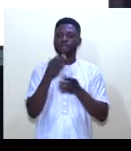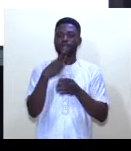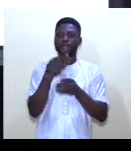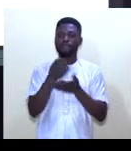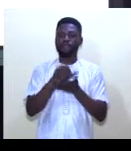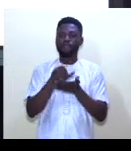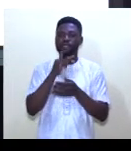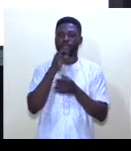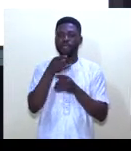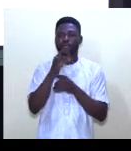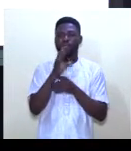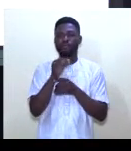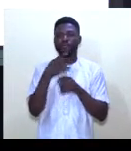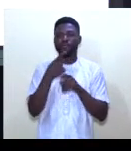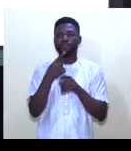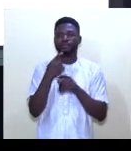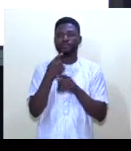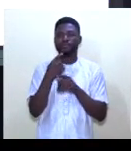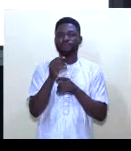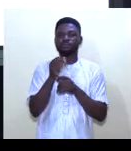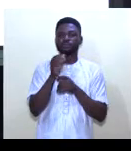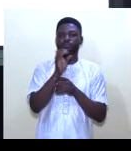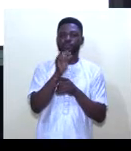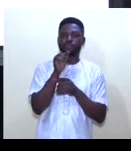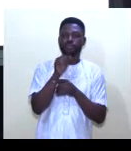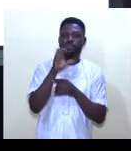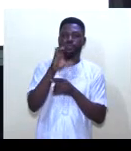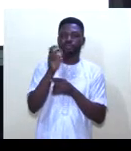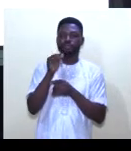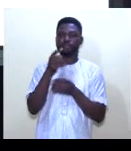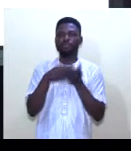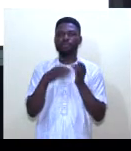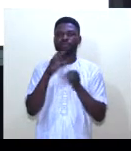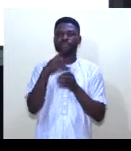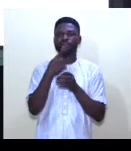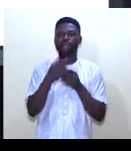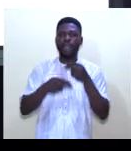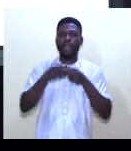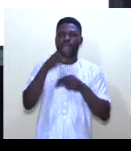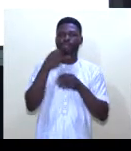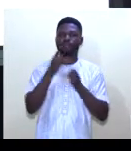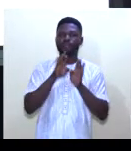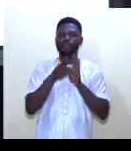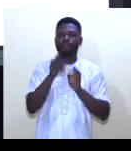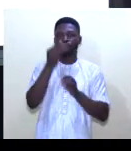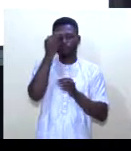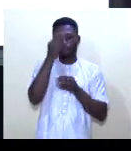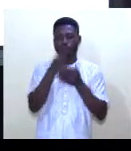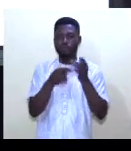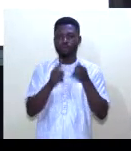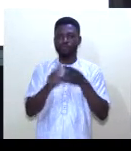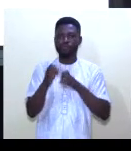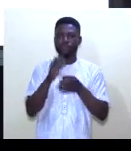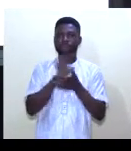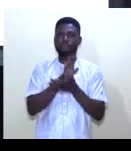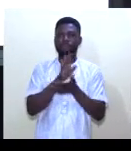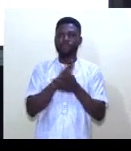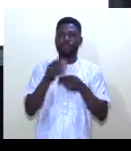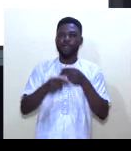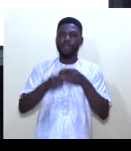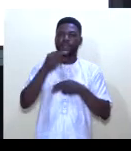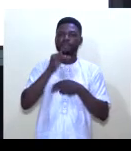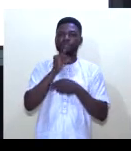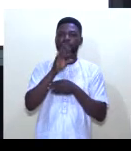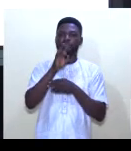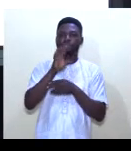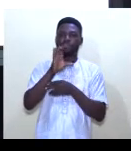a drawing is 1 to 50. The height of a door is 7 centimeters. What is the real height of the door? You know what to do. This paper